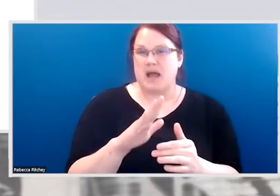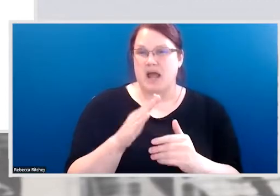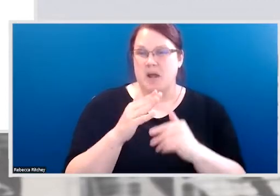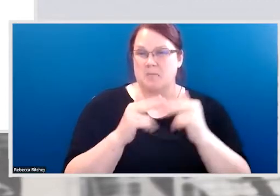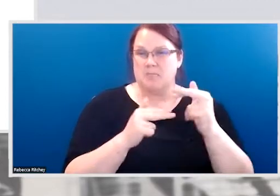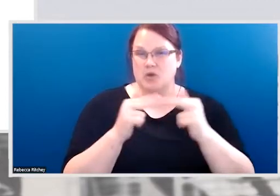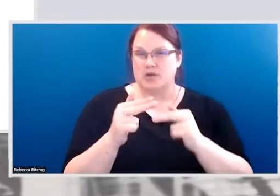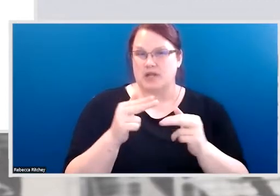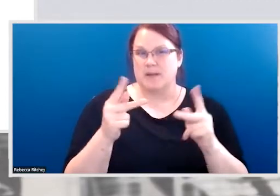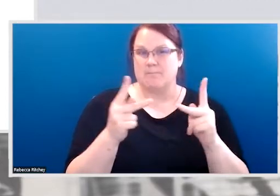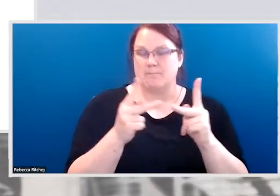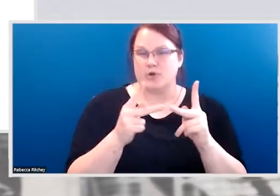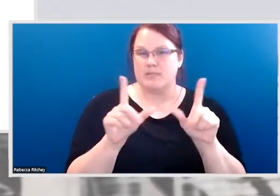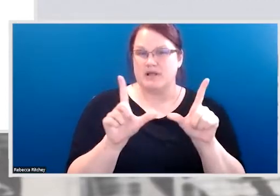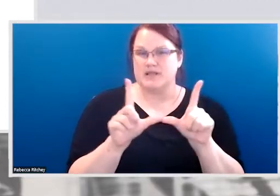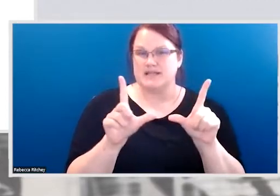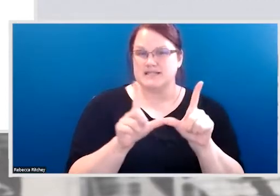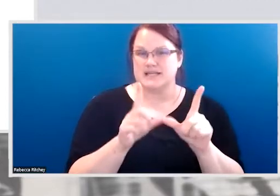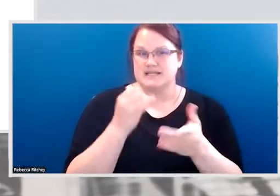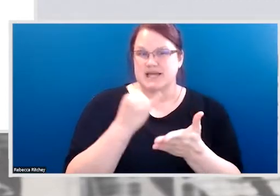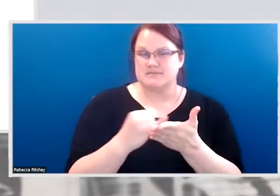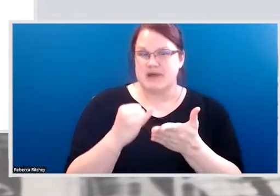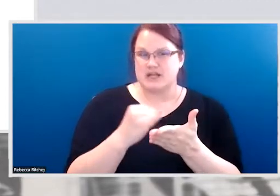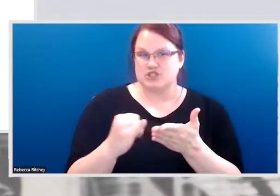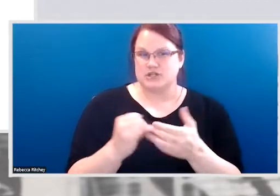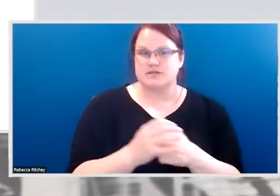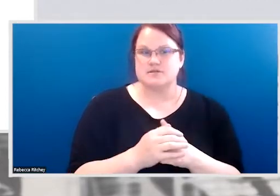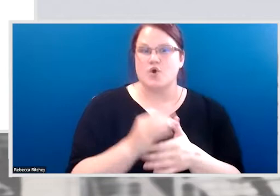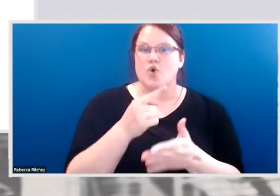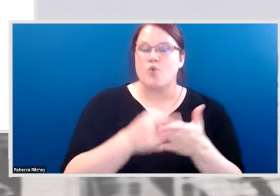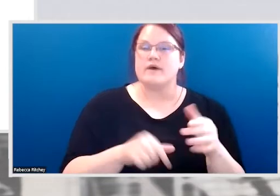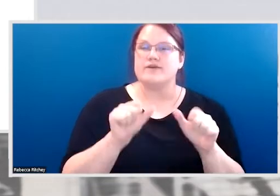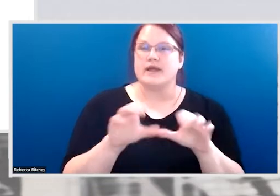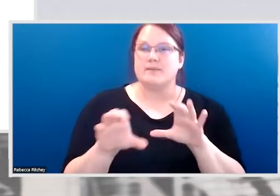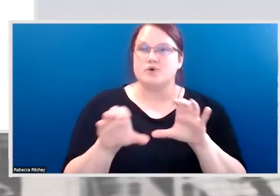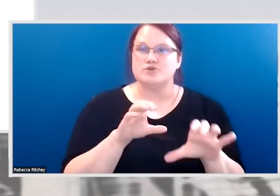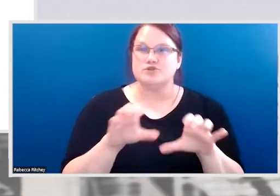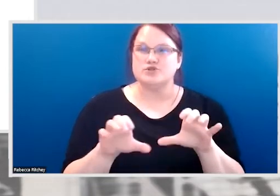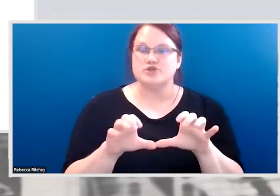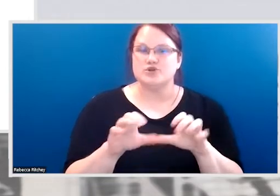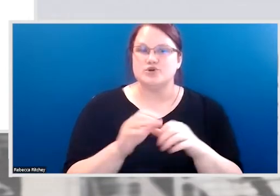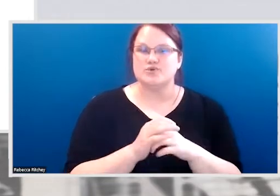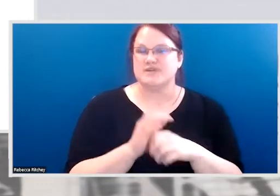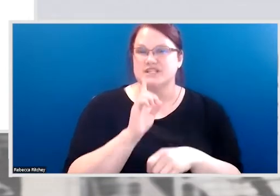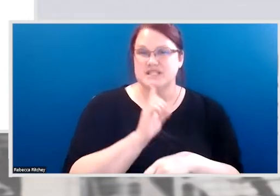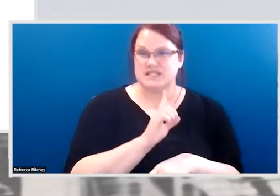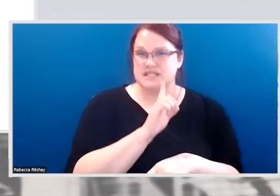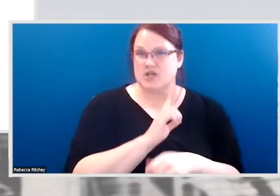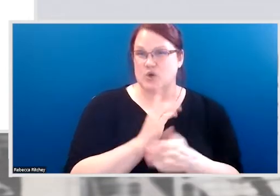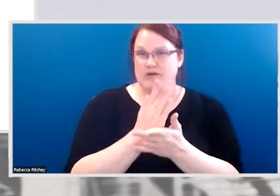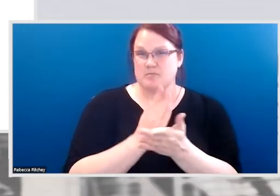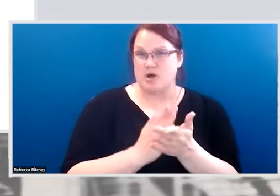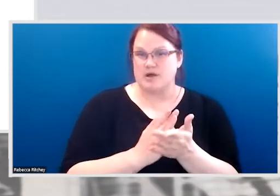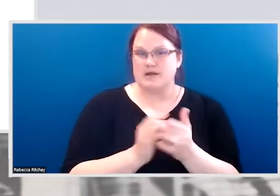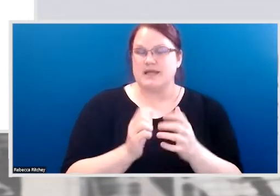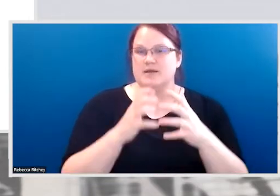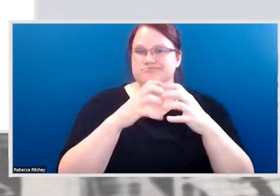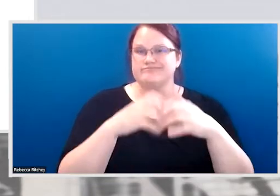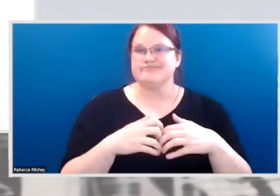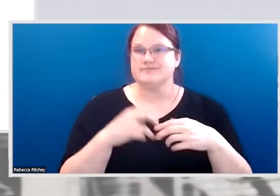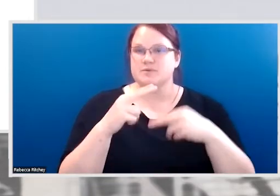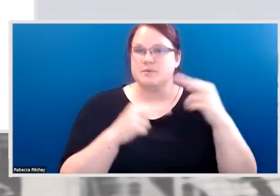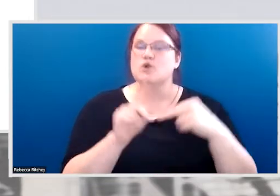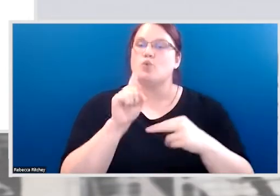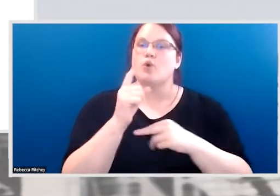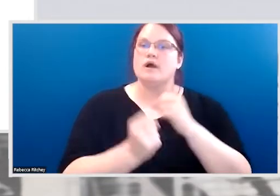permits, licenses, and inspections overseas. A lot of what they're able to do is single phase. They can take down a building in 1